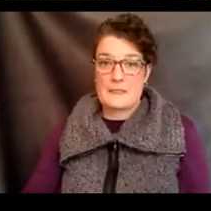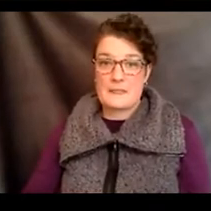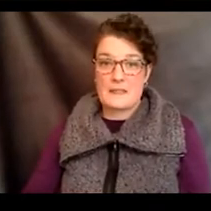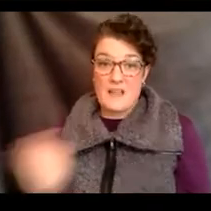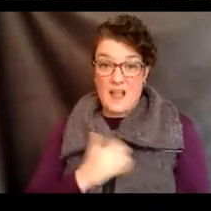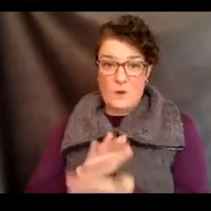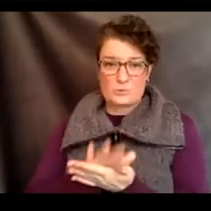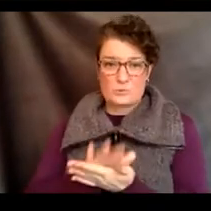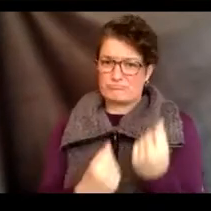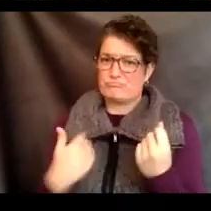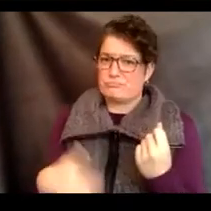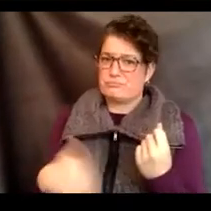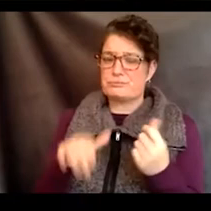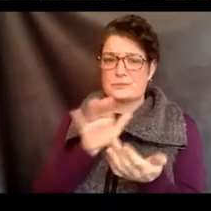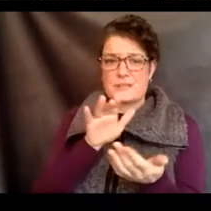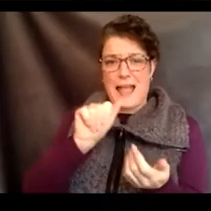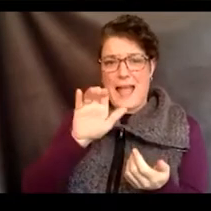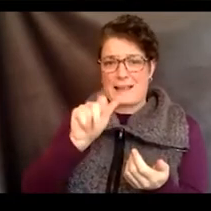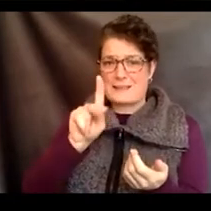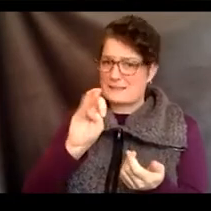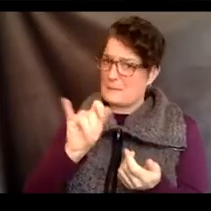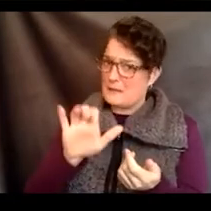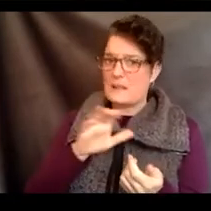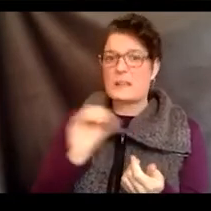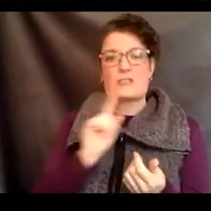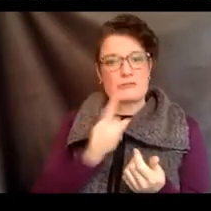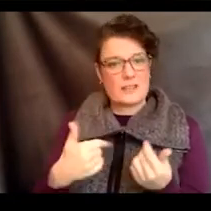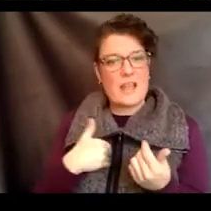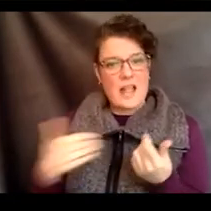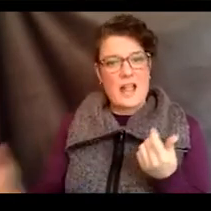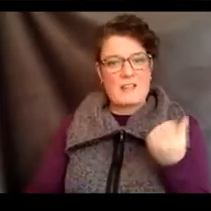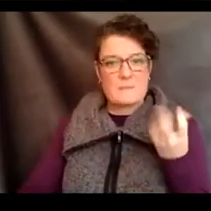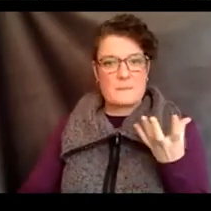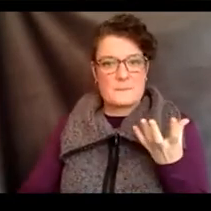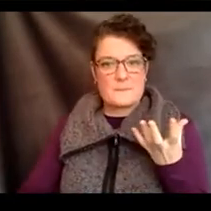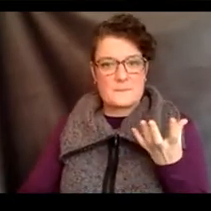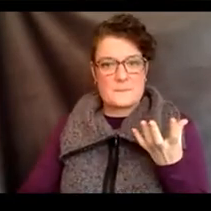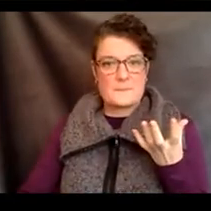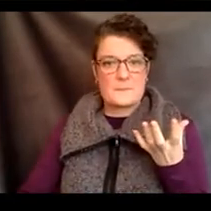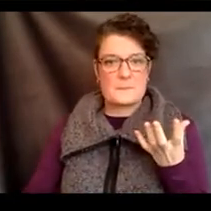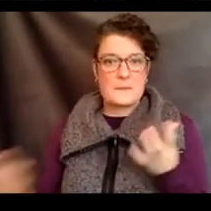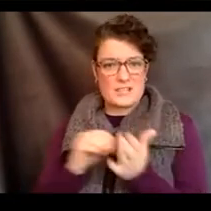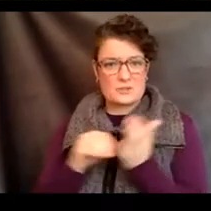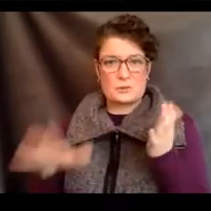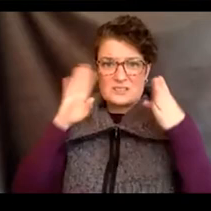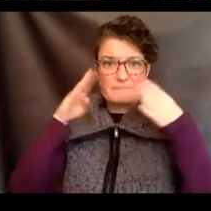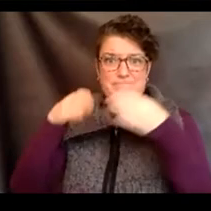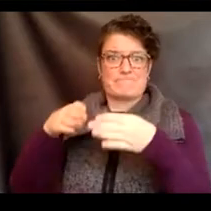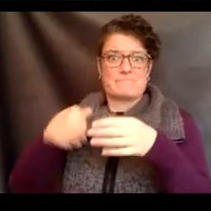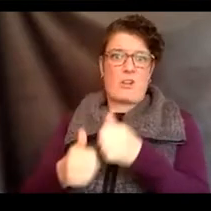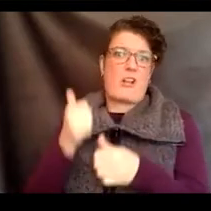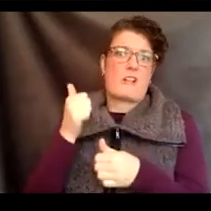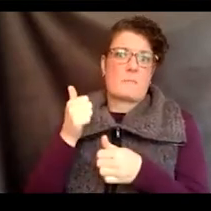well. And we definitely have students who are super focused on the most prestigious